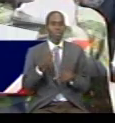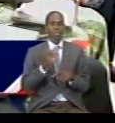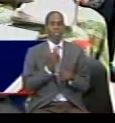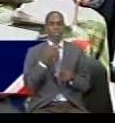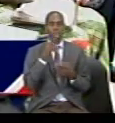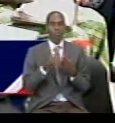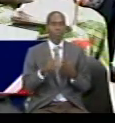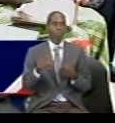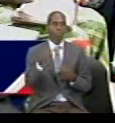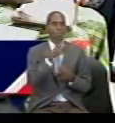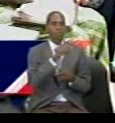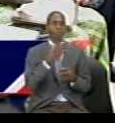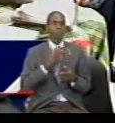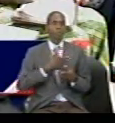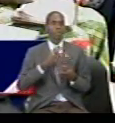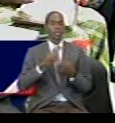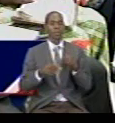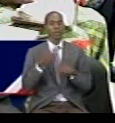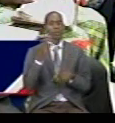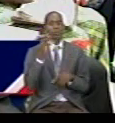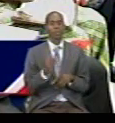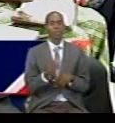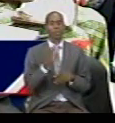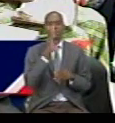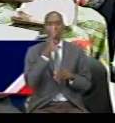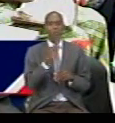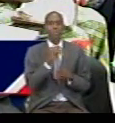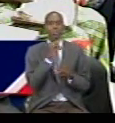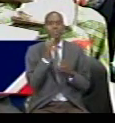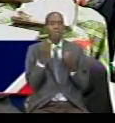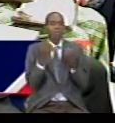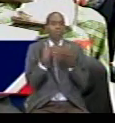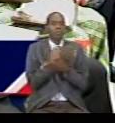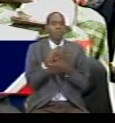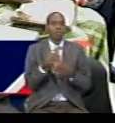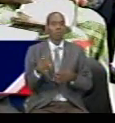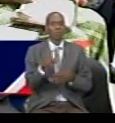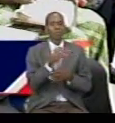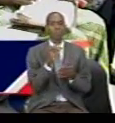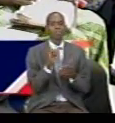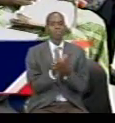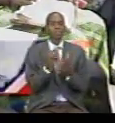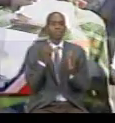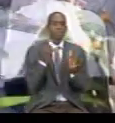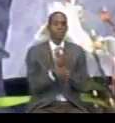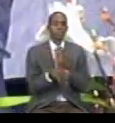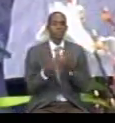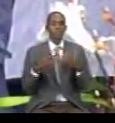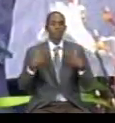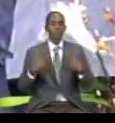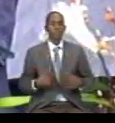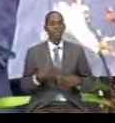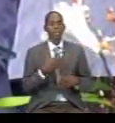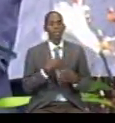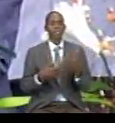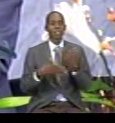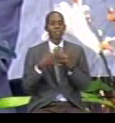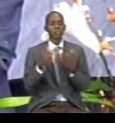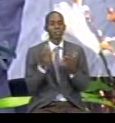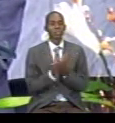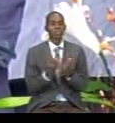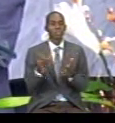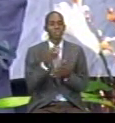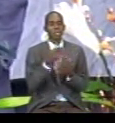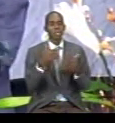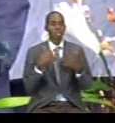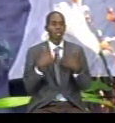me, my friends, be not afraid of them that kill the body. And after that, they have nothing, they have